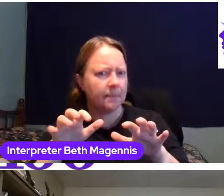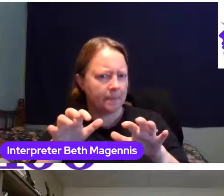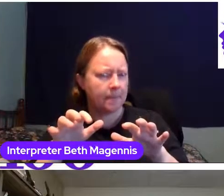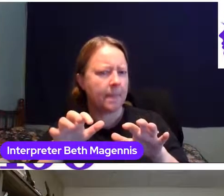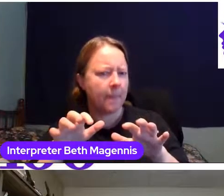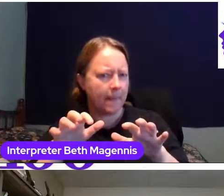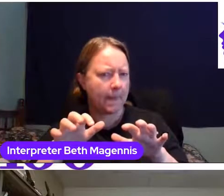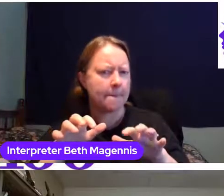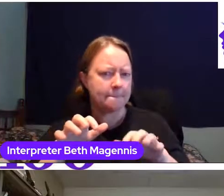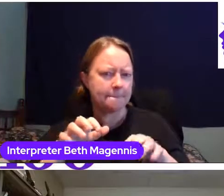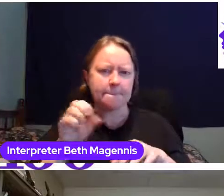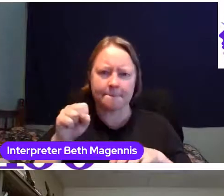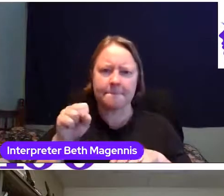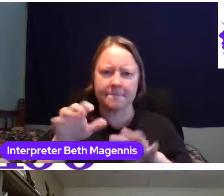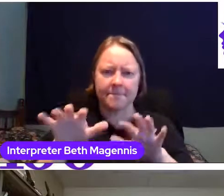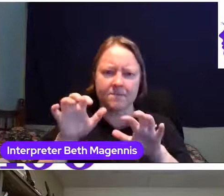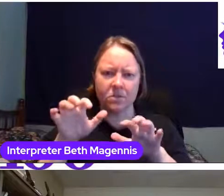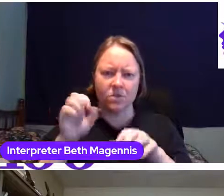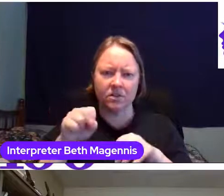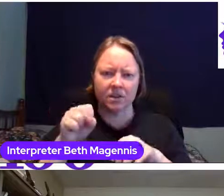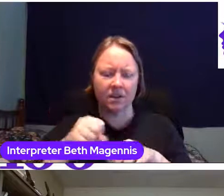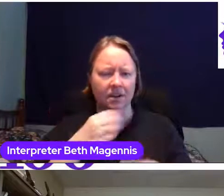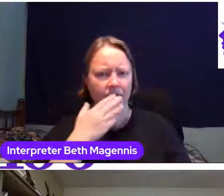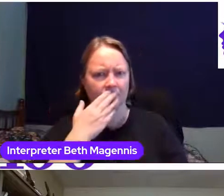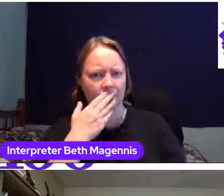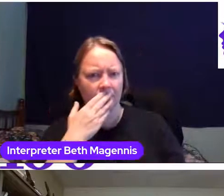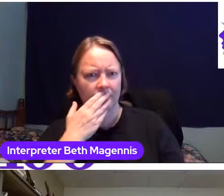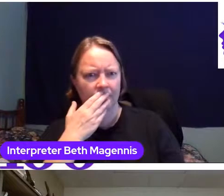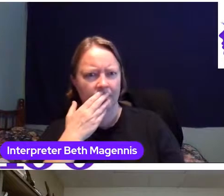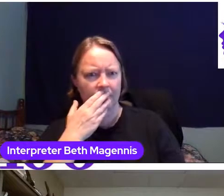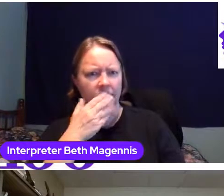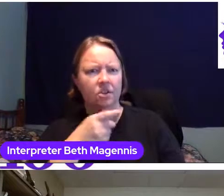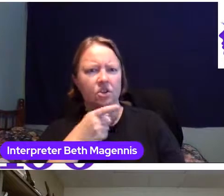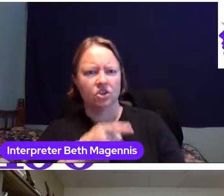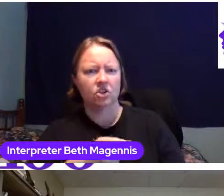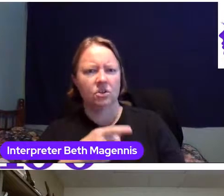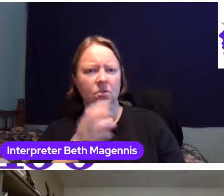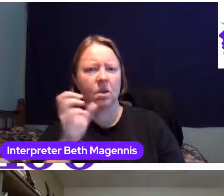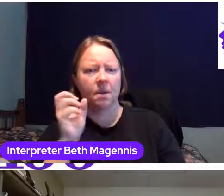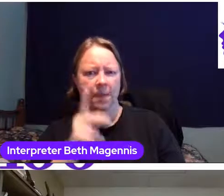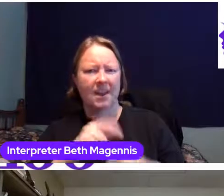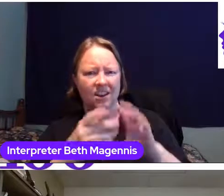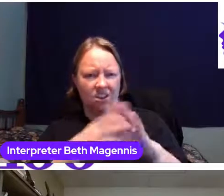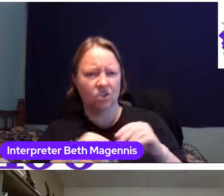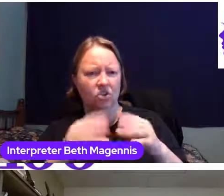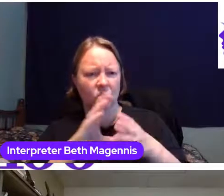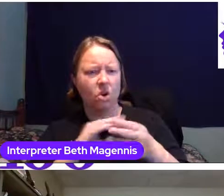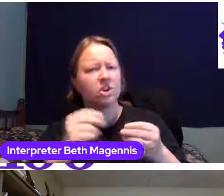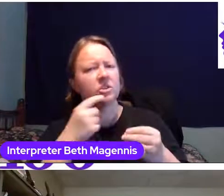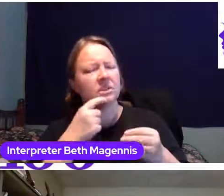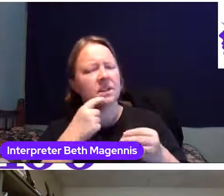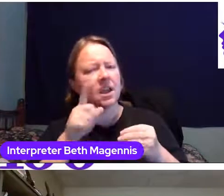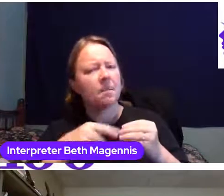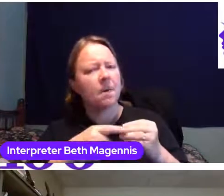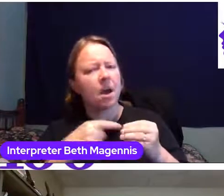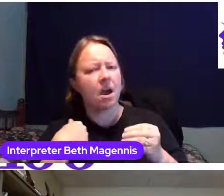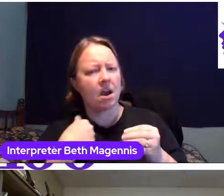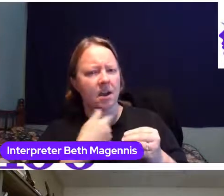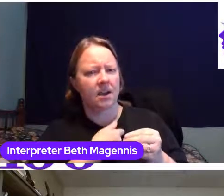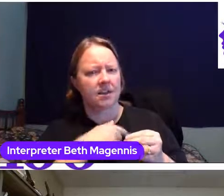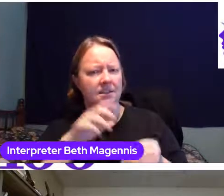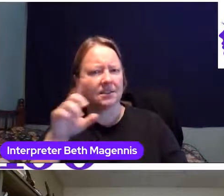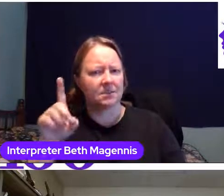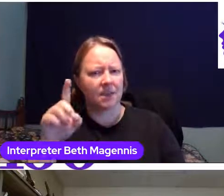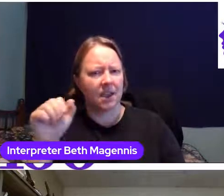It looks like she's frozen on my end. Oh, so she'll get back to that story. And as she was saying about us as